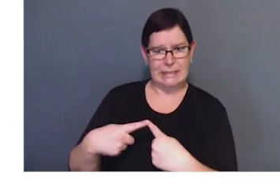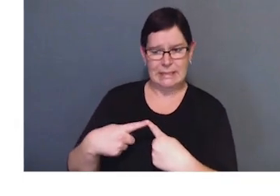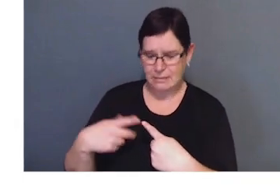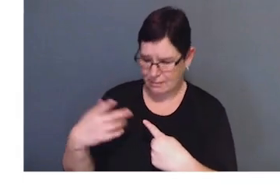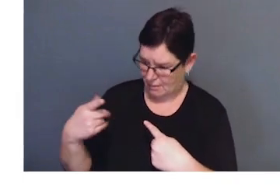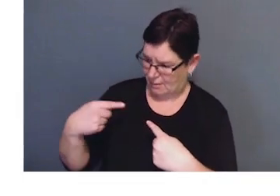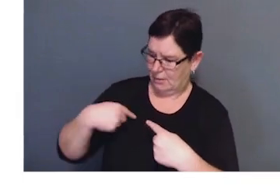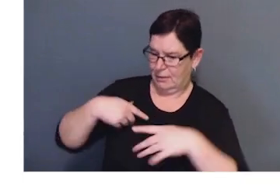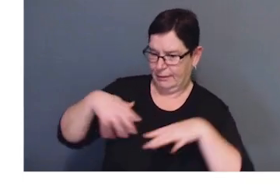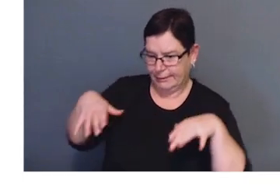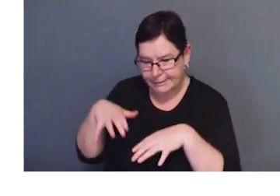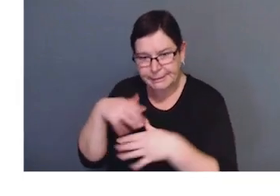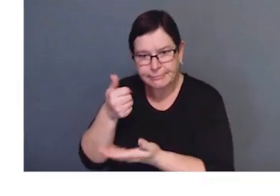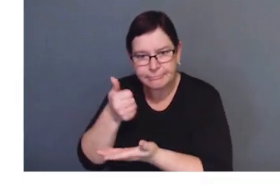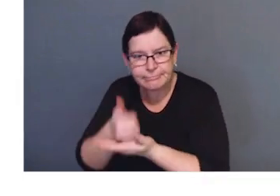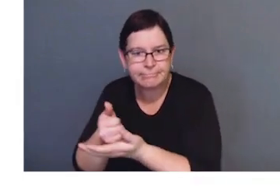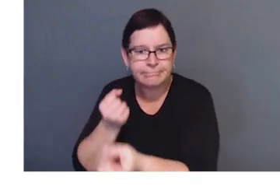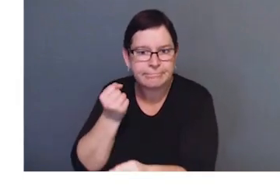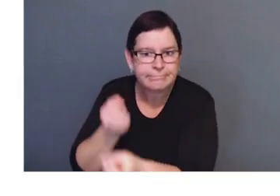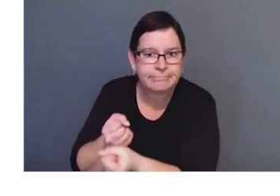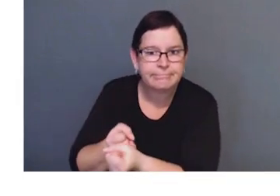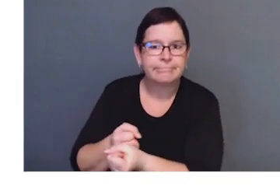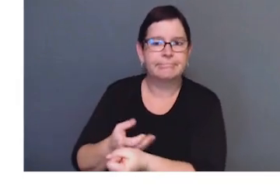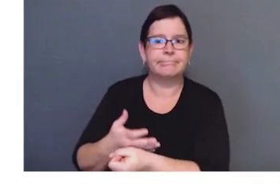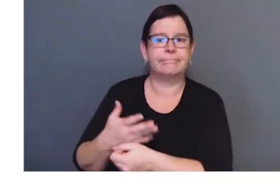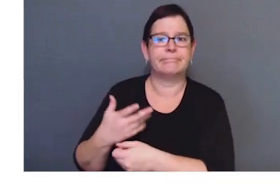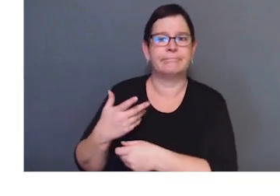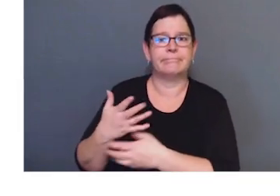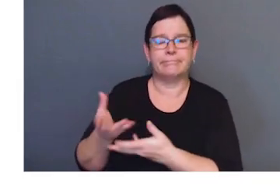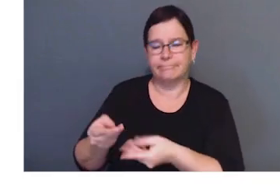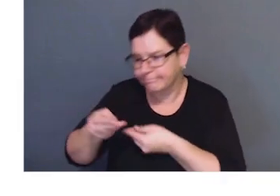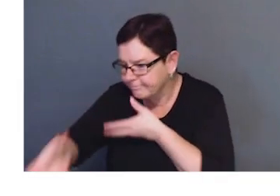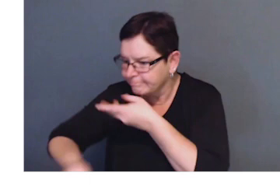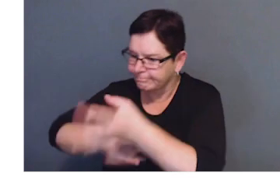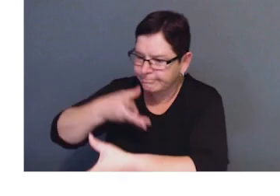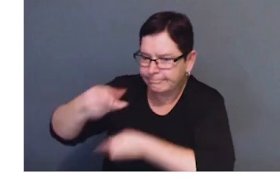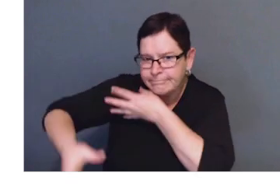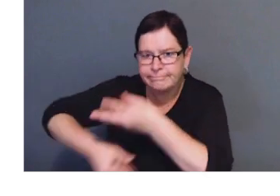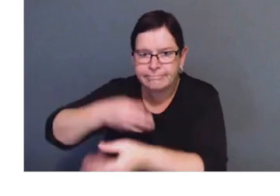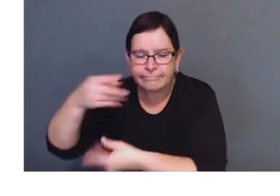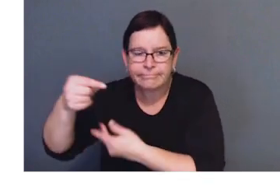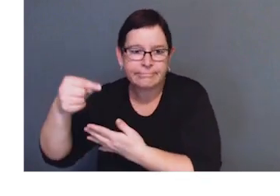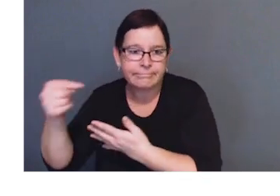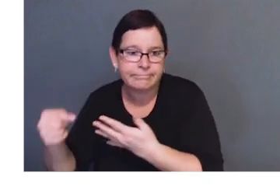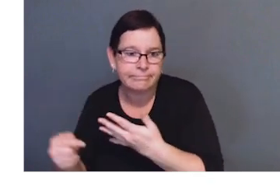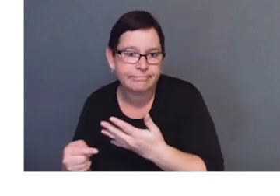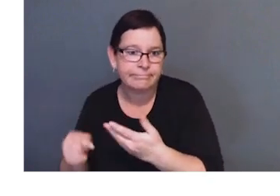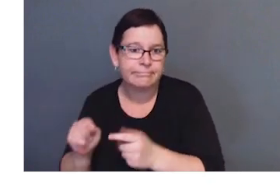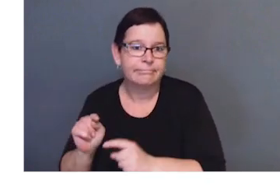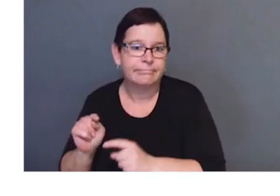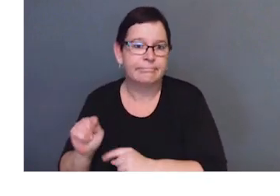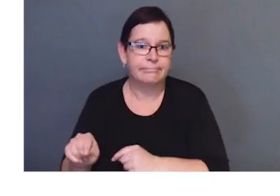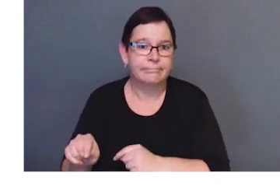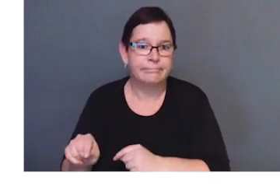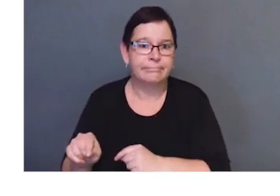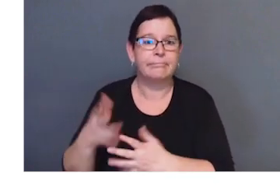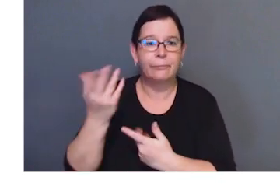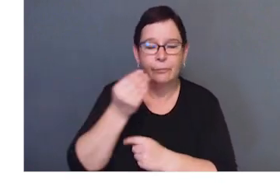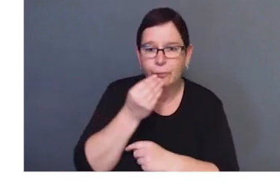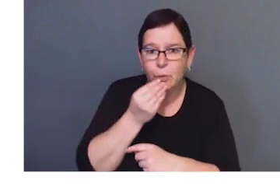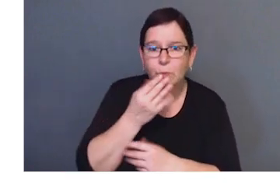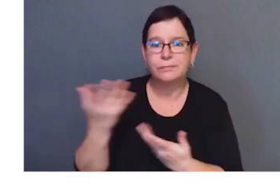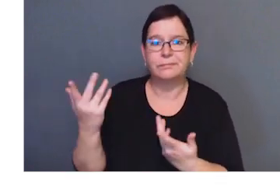and consistently provide them with some or all of the basic necessities of life, such as food, shelter,